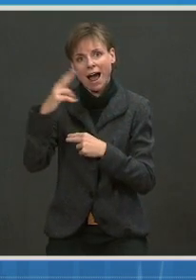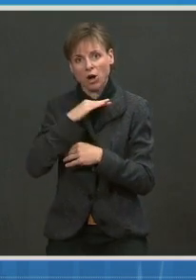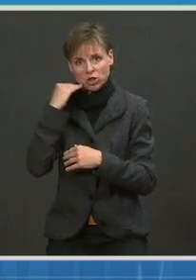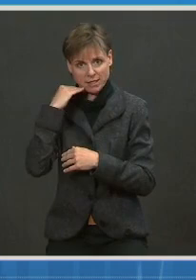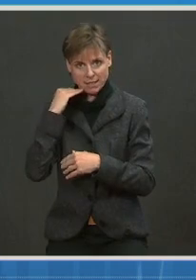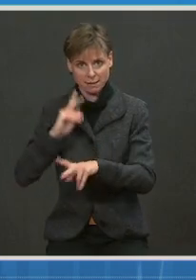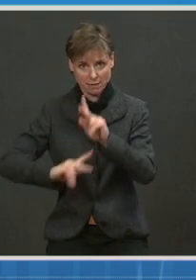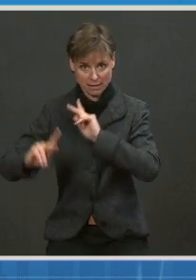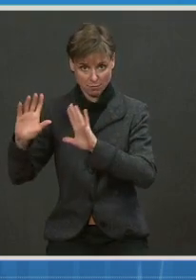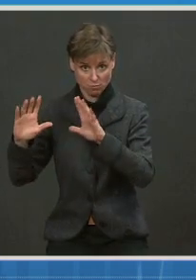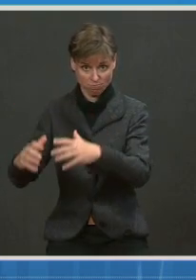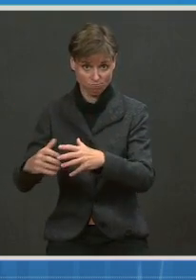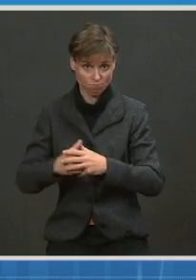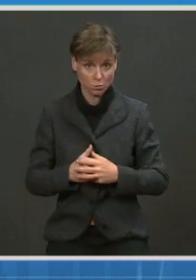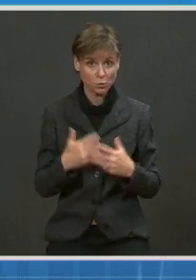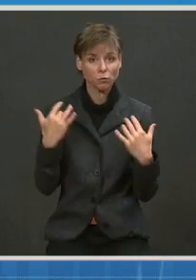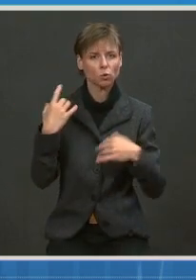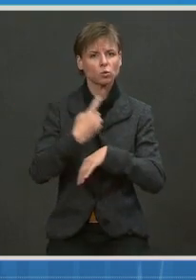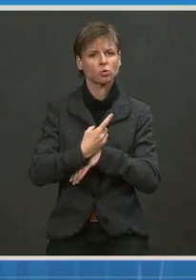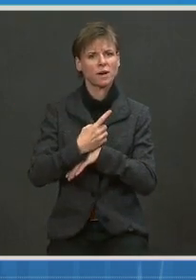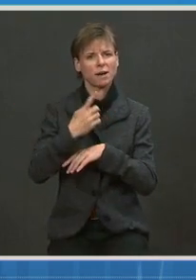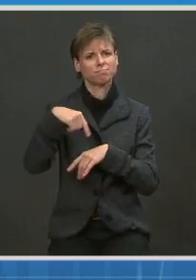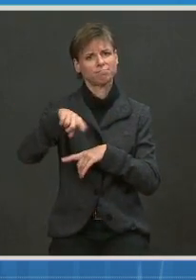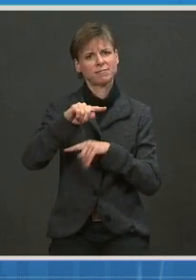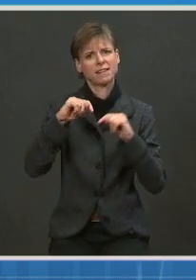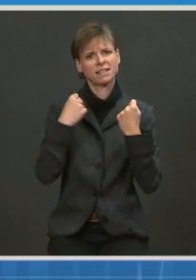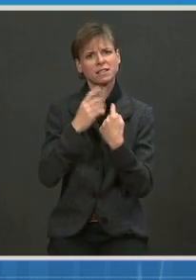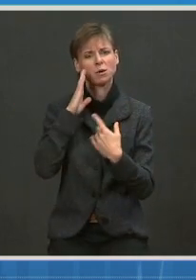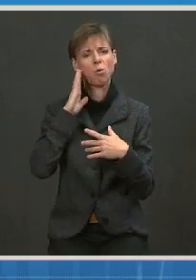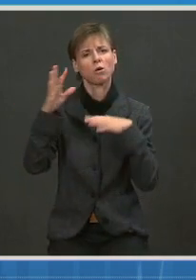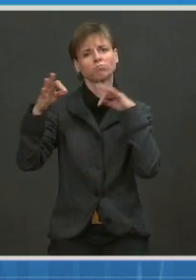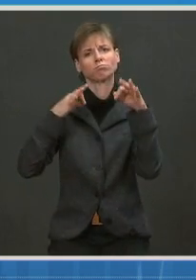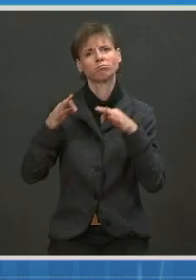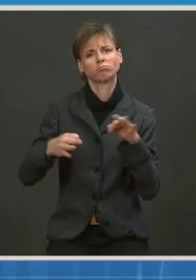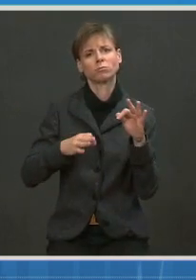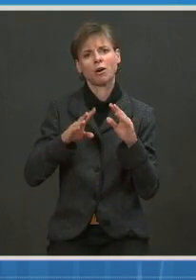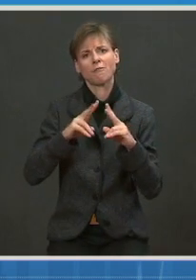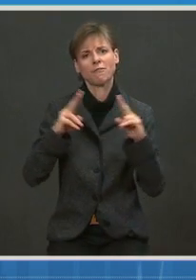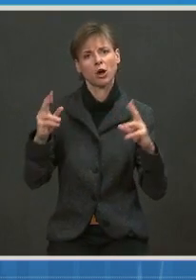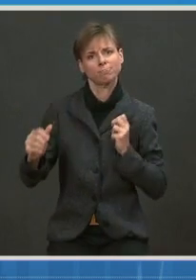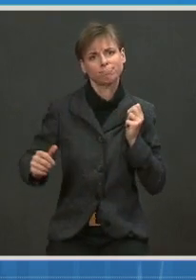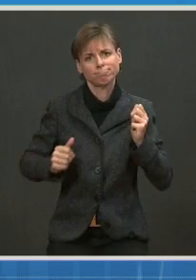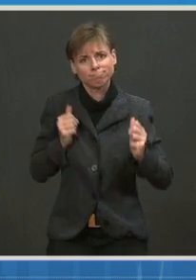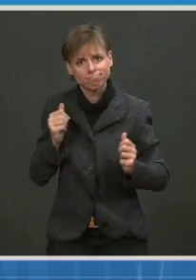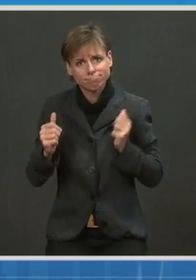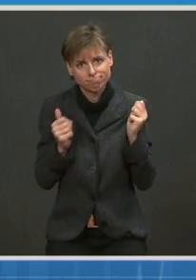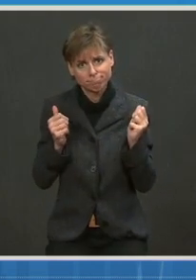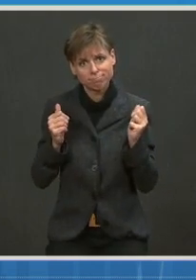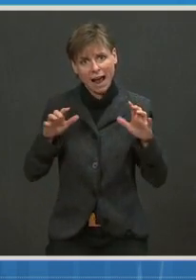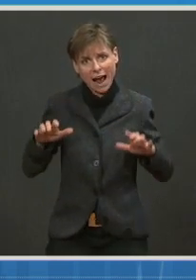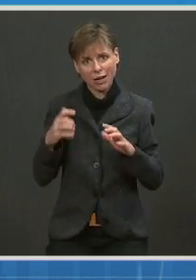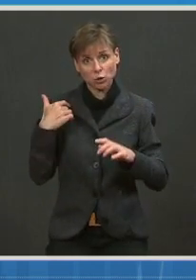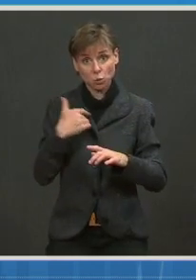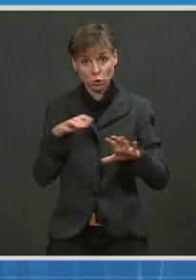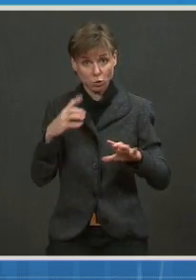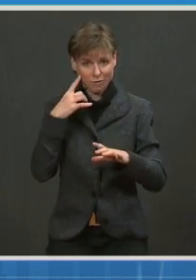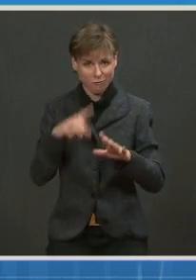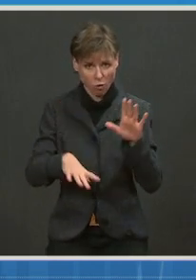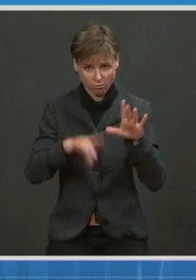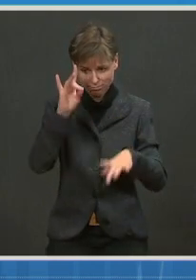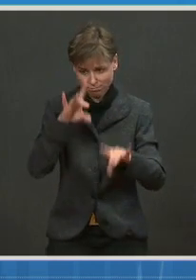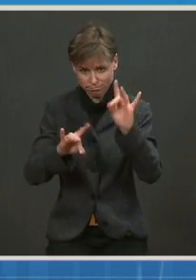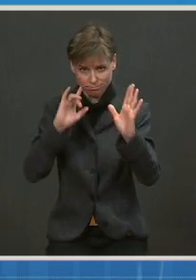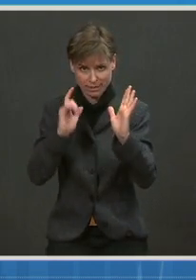our team is going to highlight aggressive actions we are taking to use diagnostic testing to help defeat